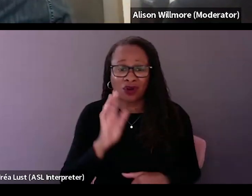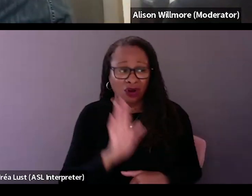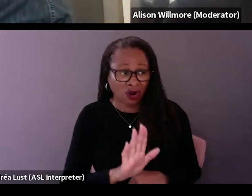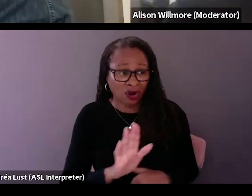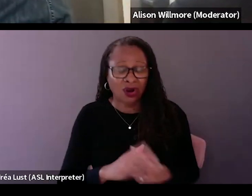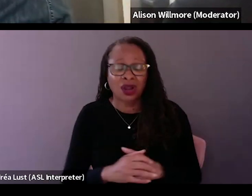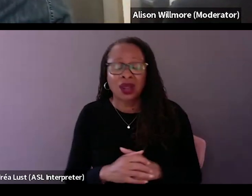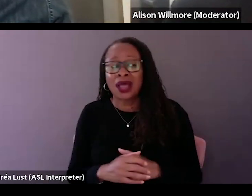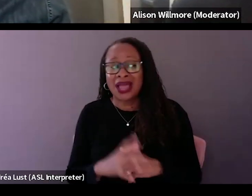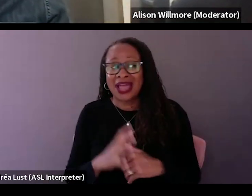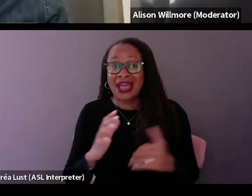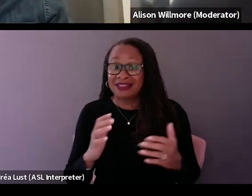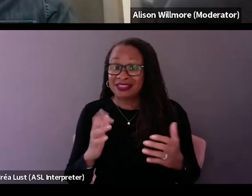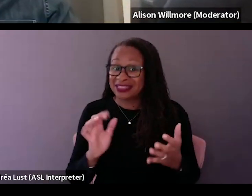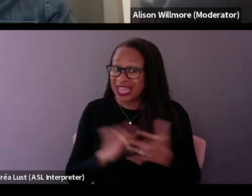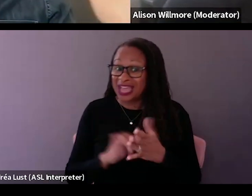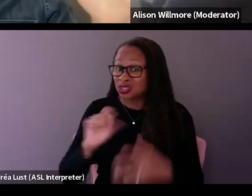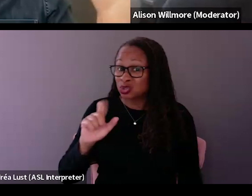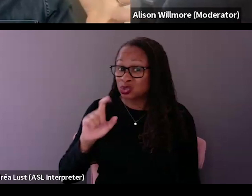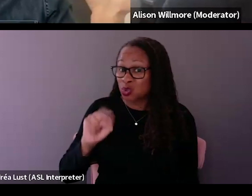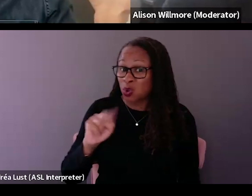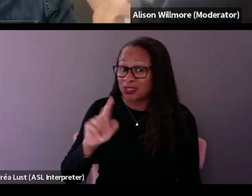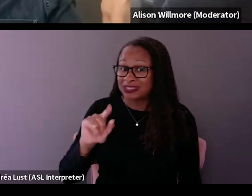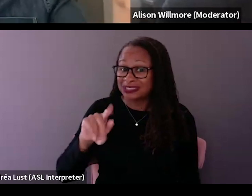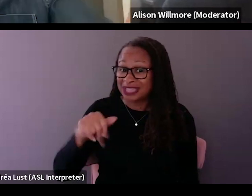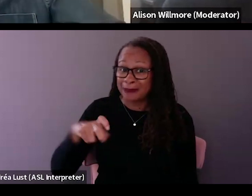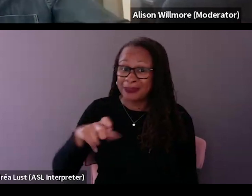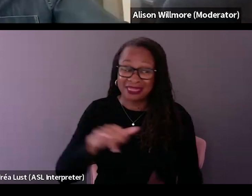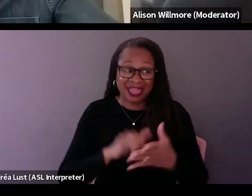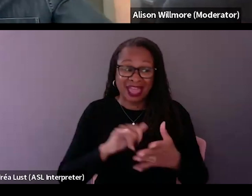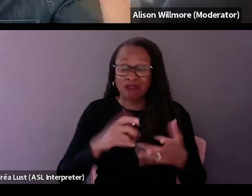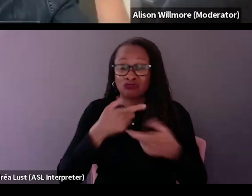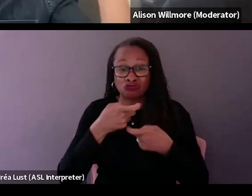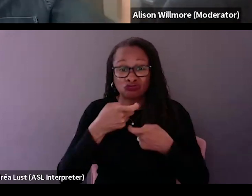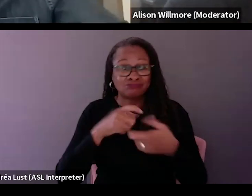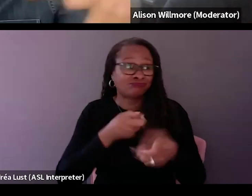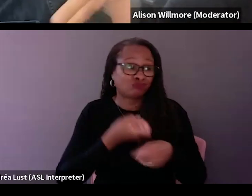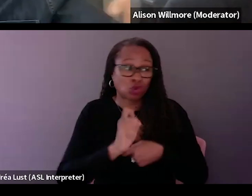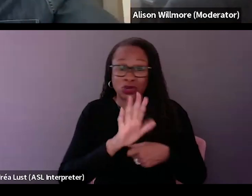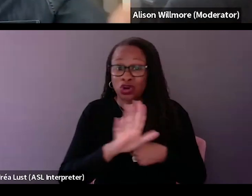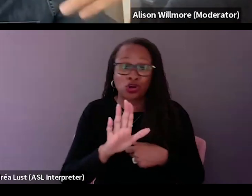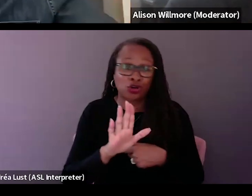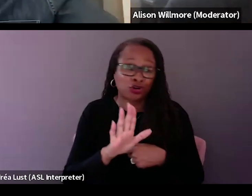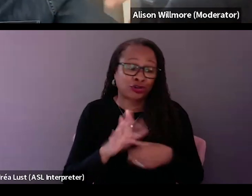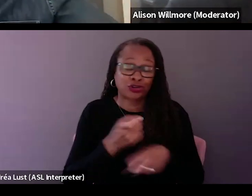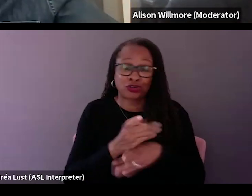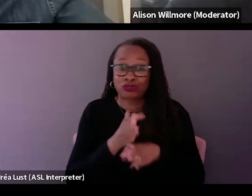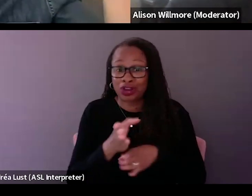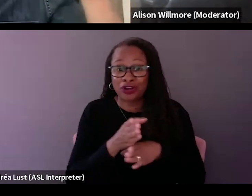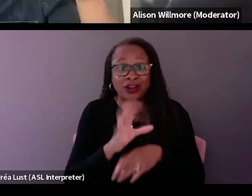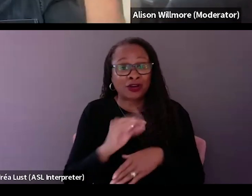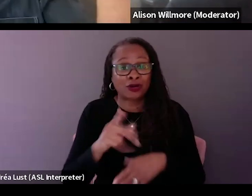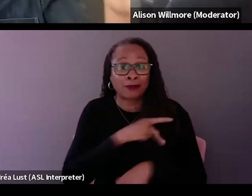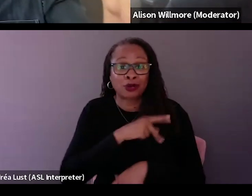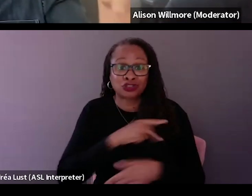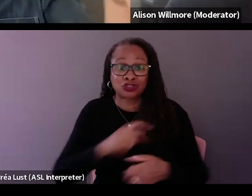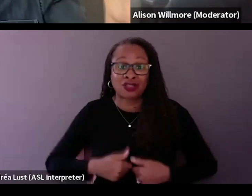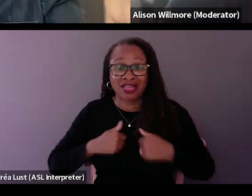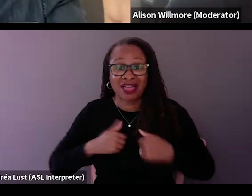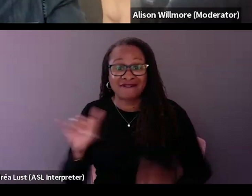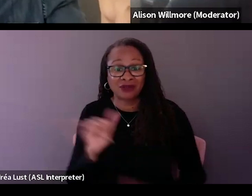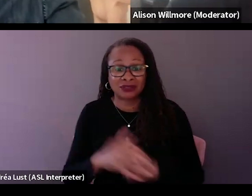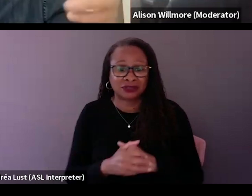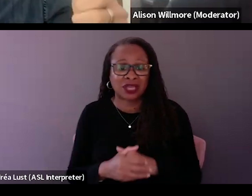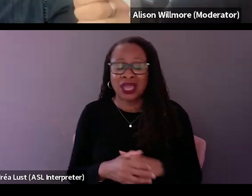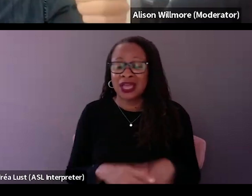career and a lot of her personal life. So to hand them over, even though she didn't really know what was on them or what existed, but to like